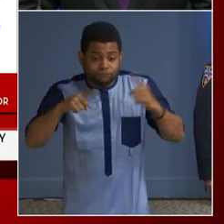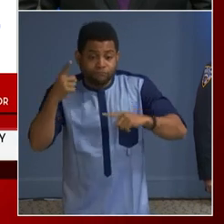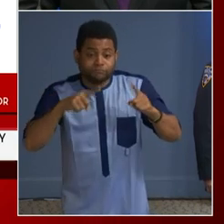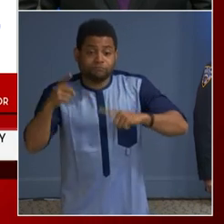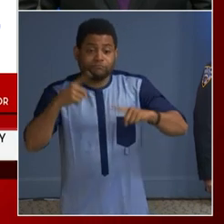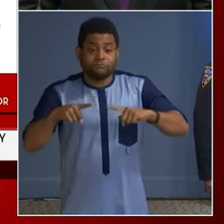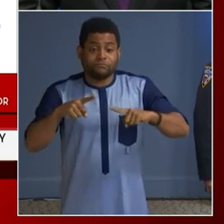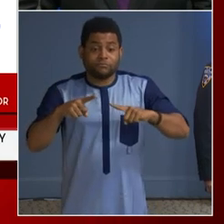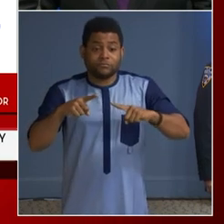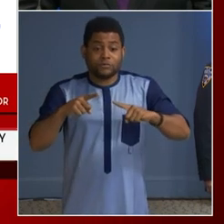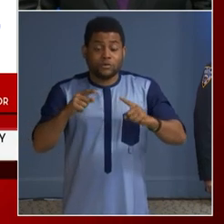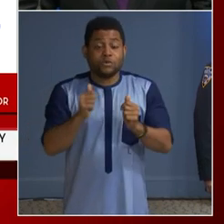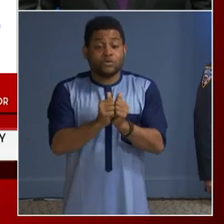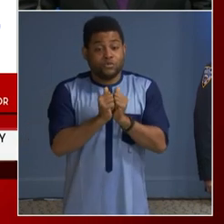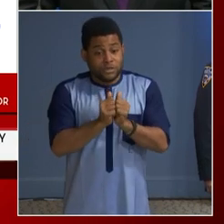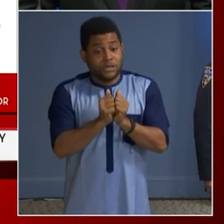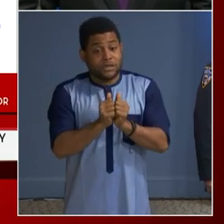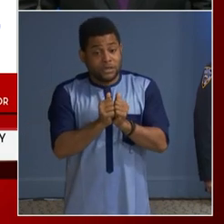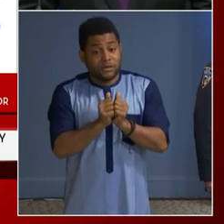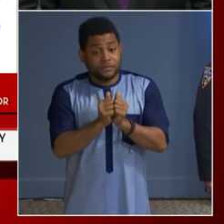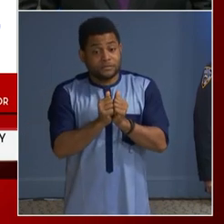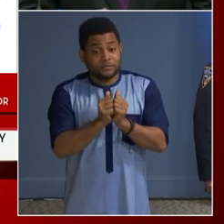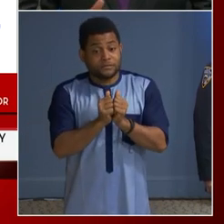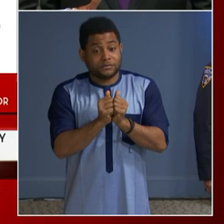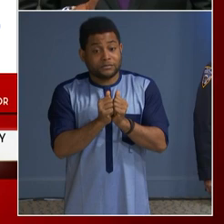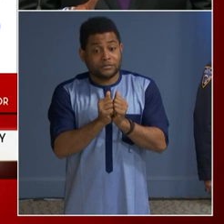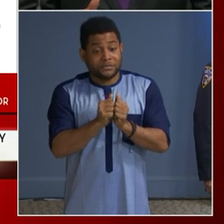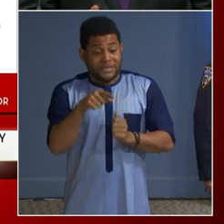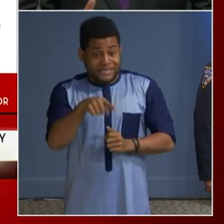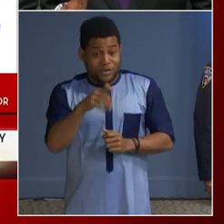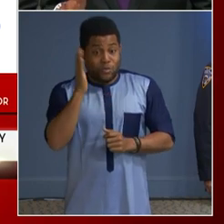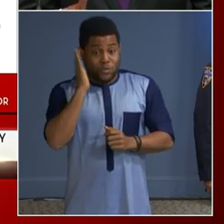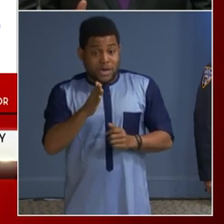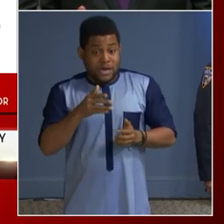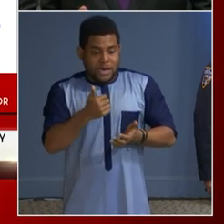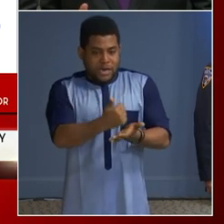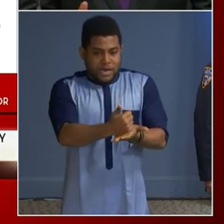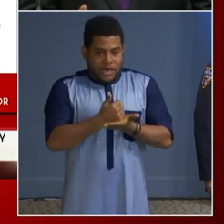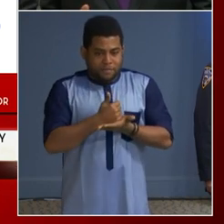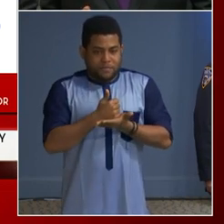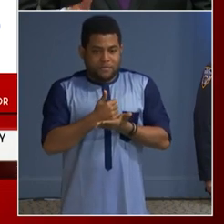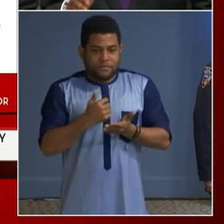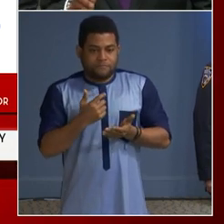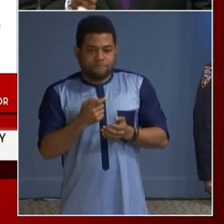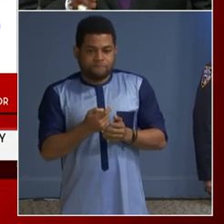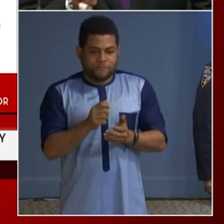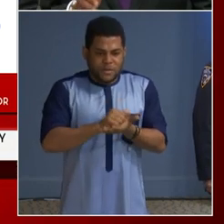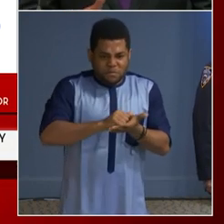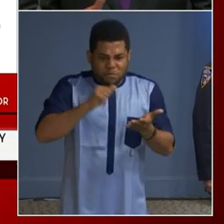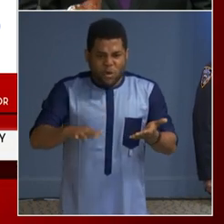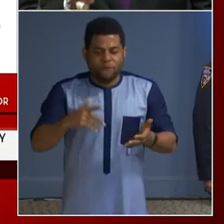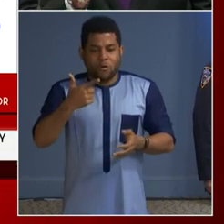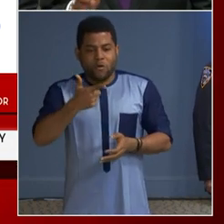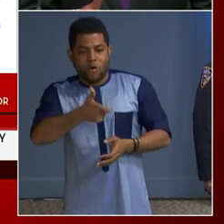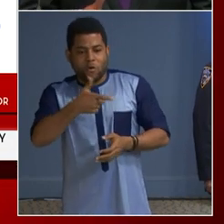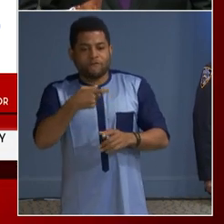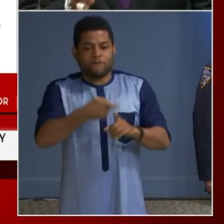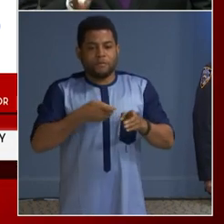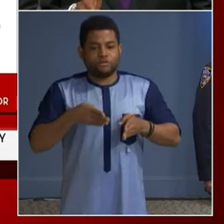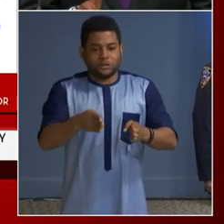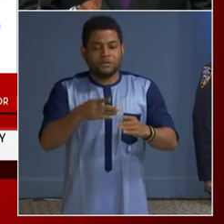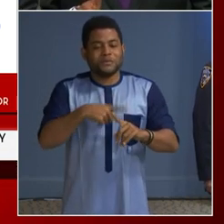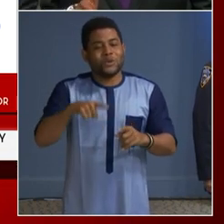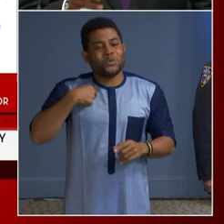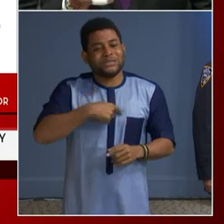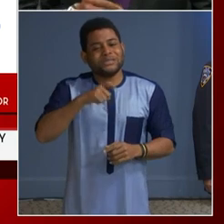collaborating together is going to rid us of the guns that are on our street, but we need to stop the flow